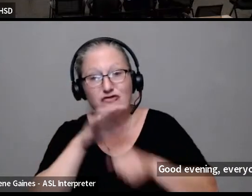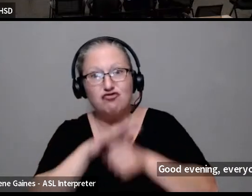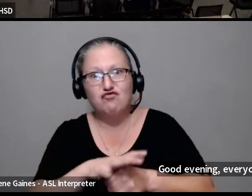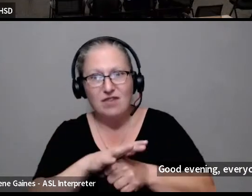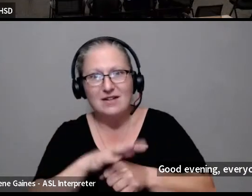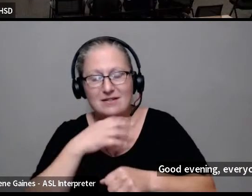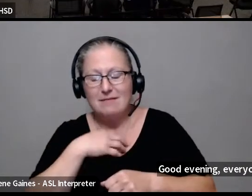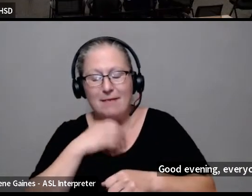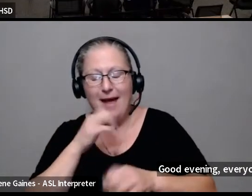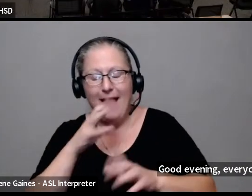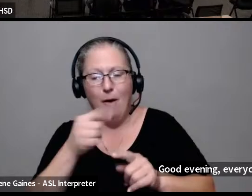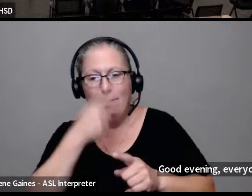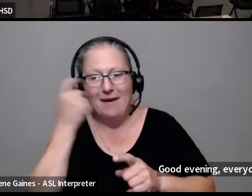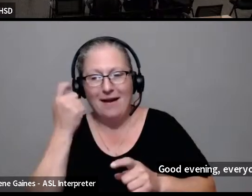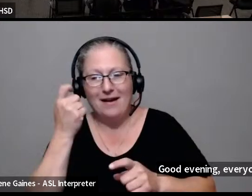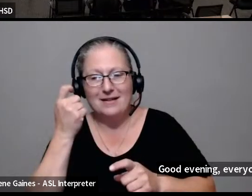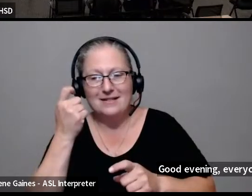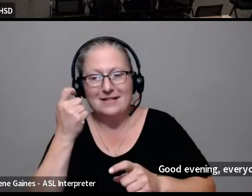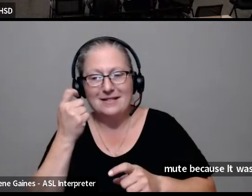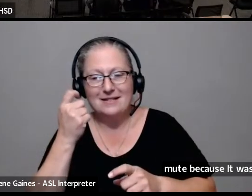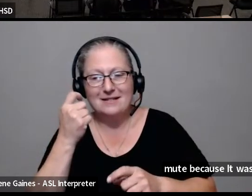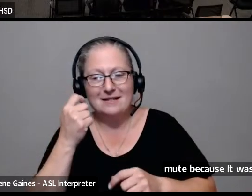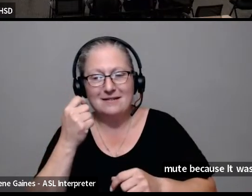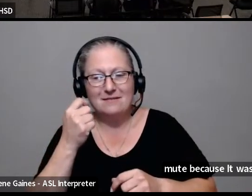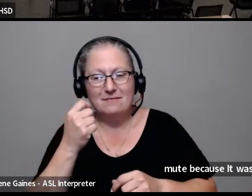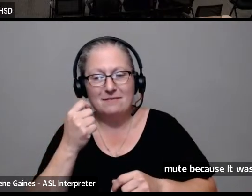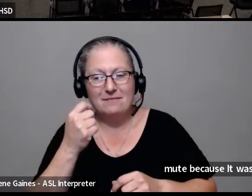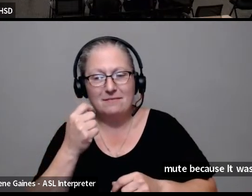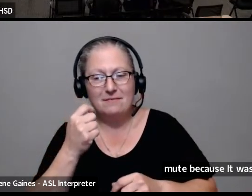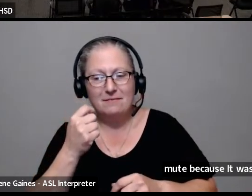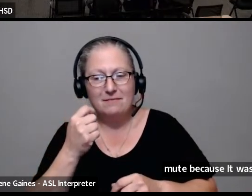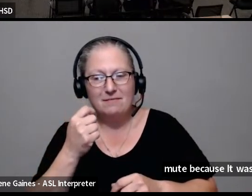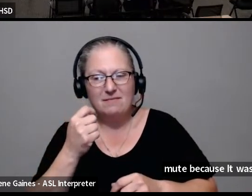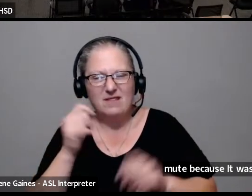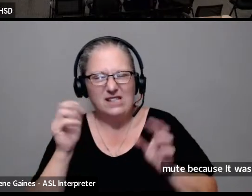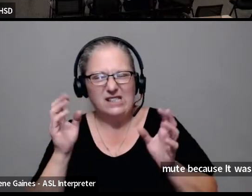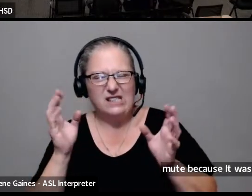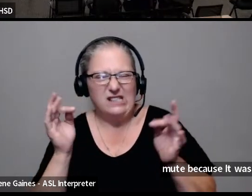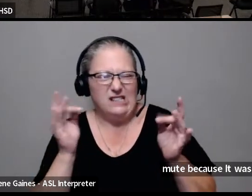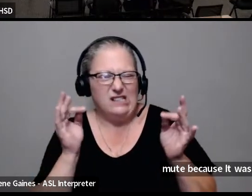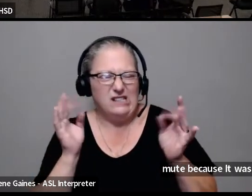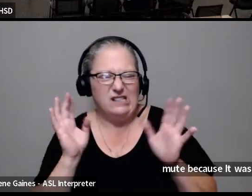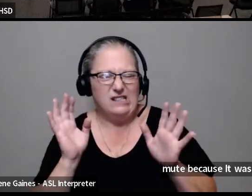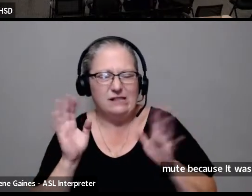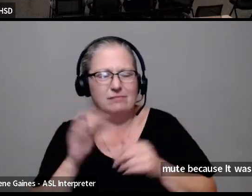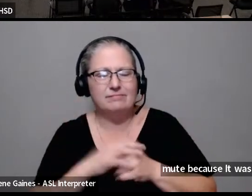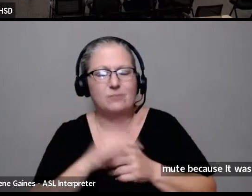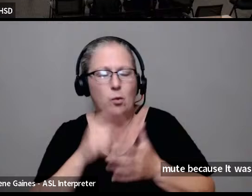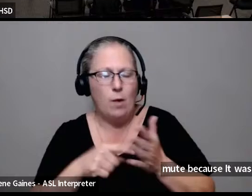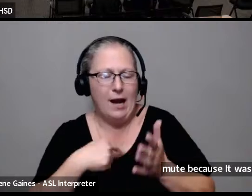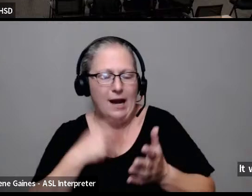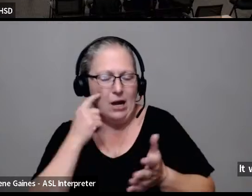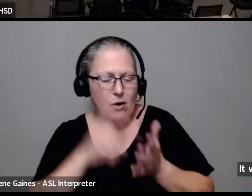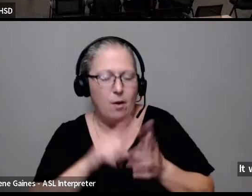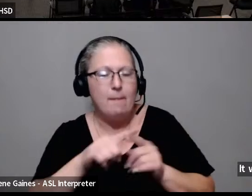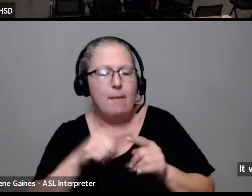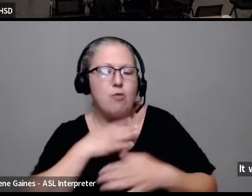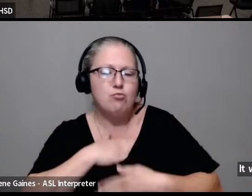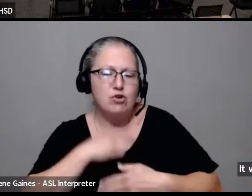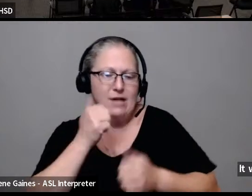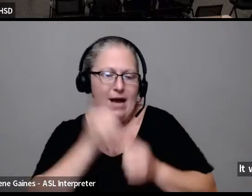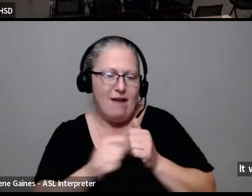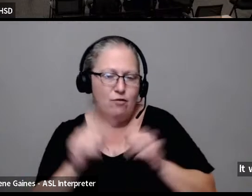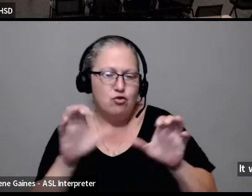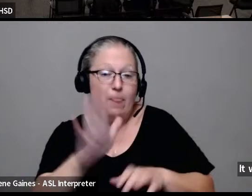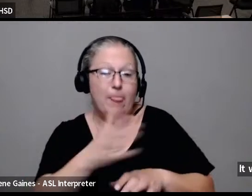out, just because it was just super crunchy as far as I could see. But I appreciate everyone doing their